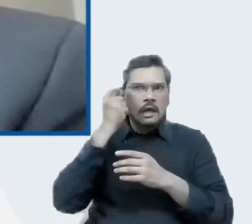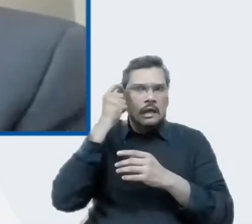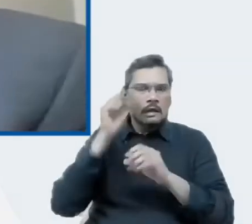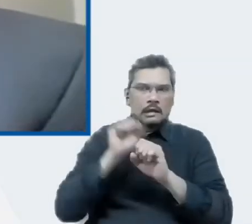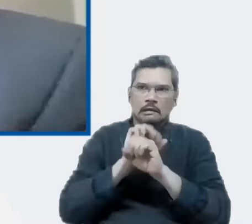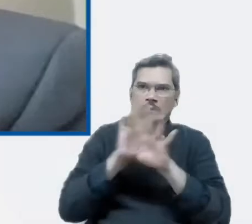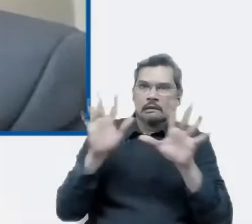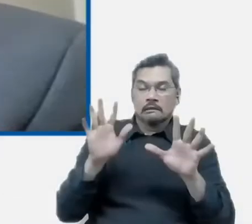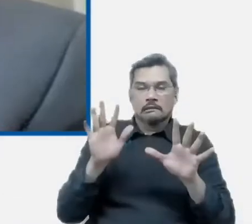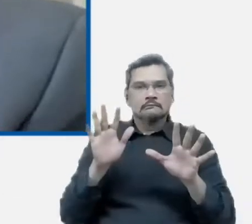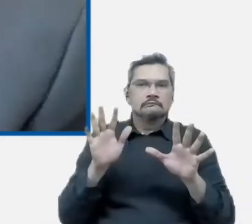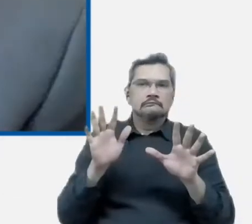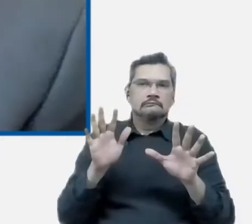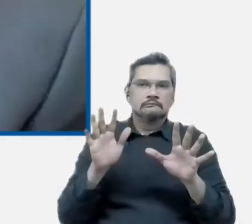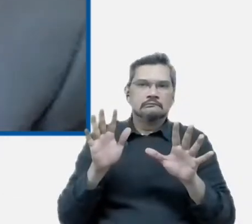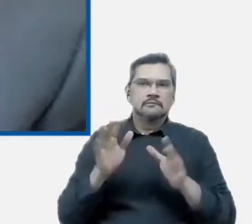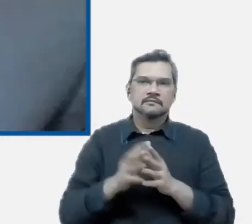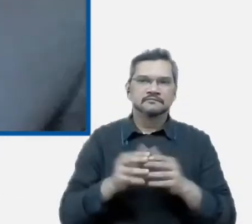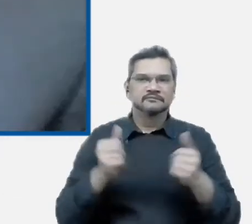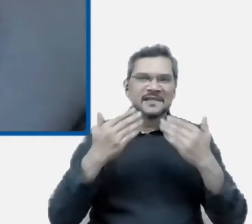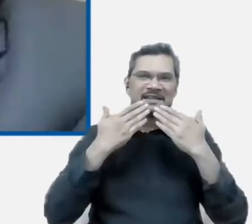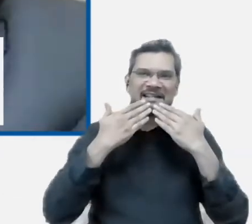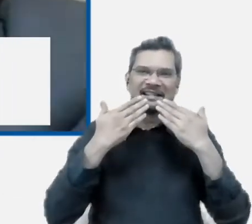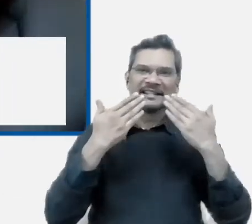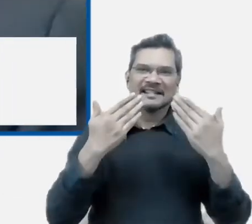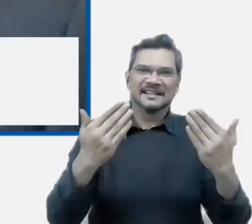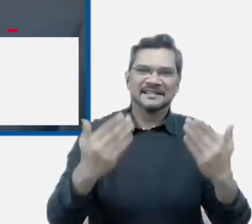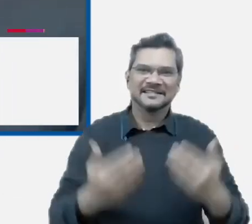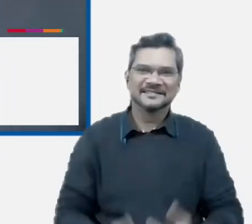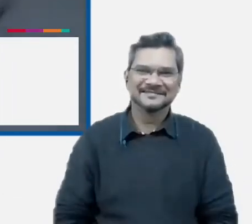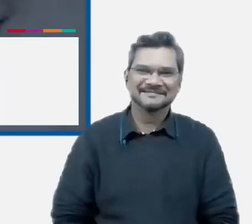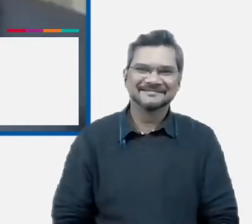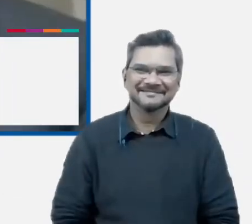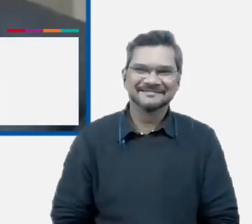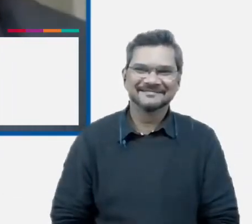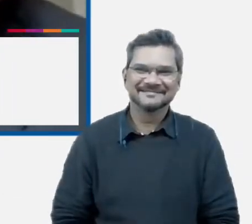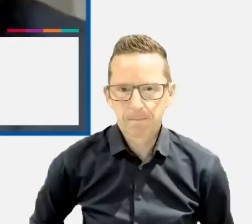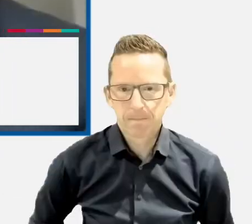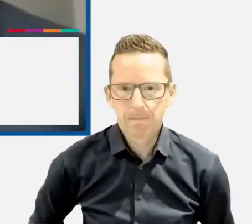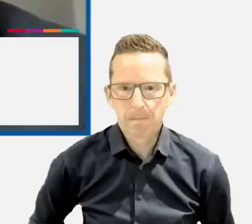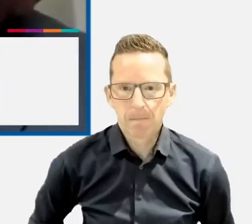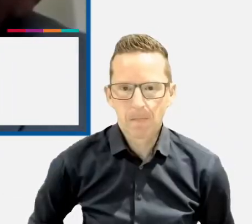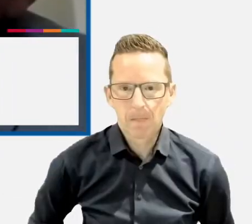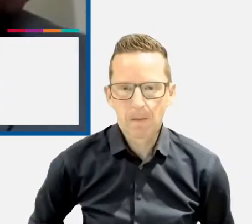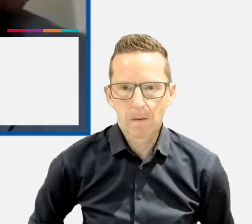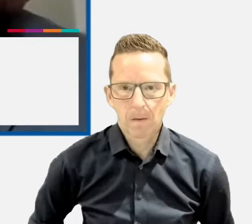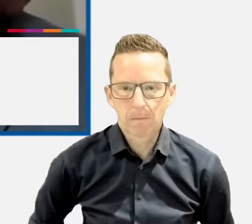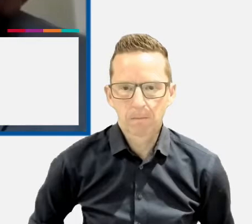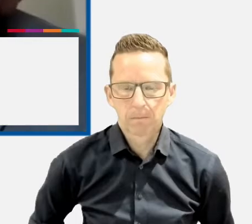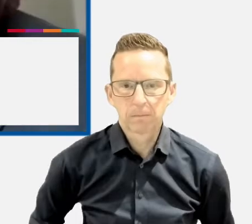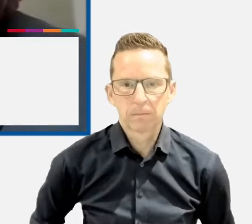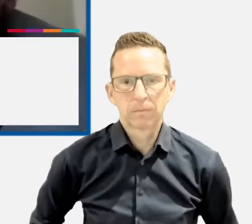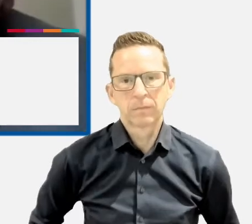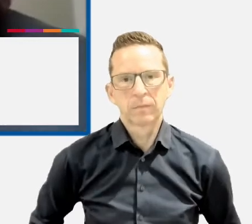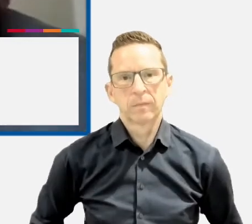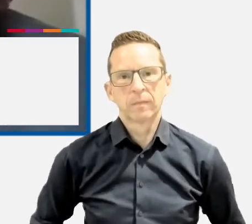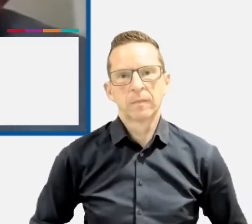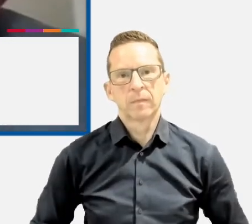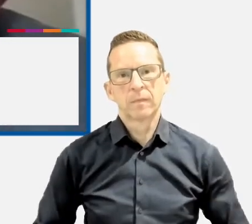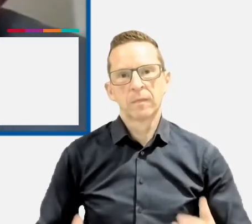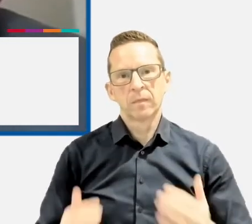Okay, thank you very much, Ahmed. Now you can see the link between